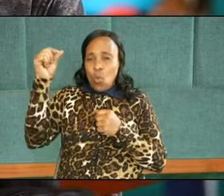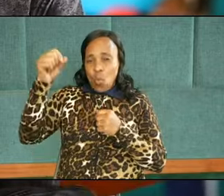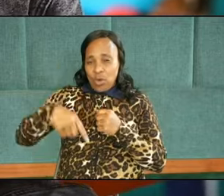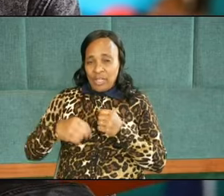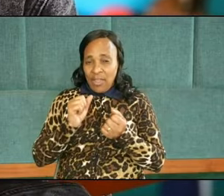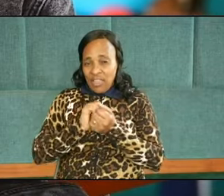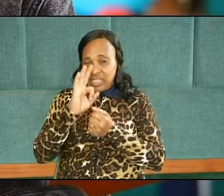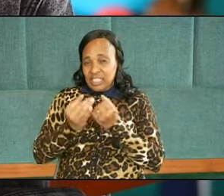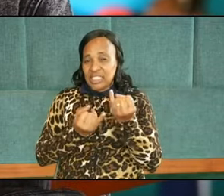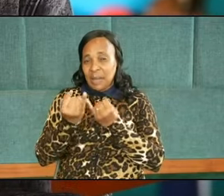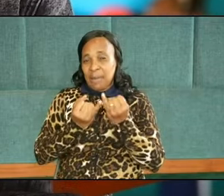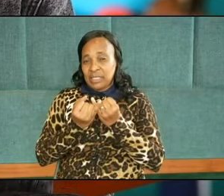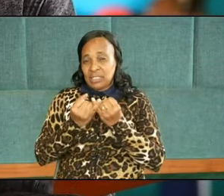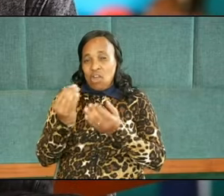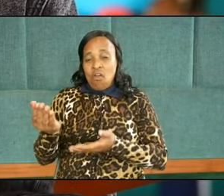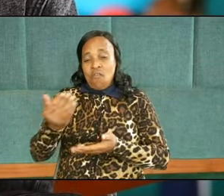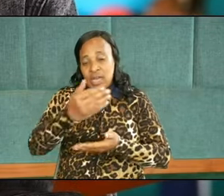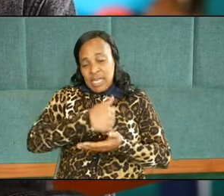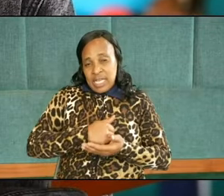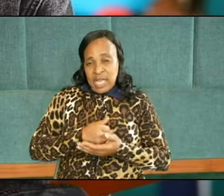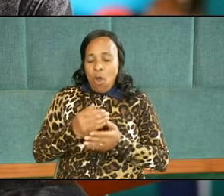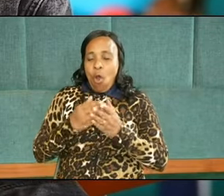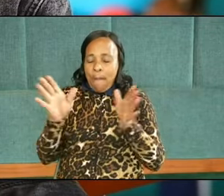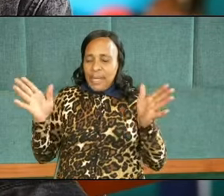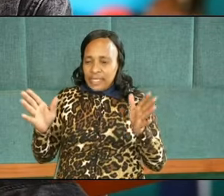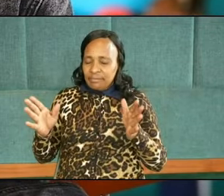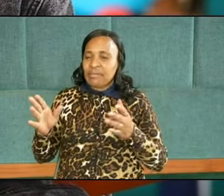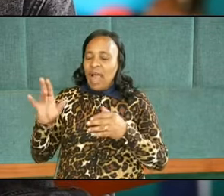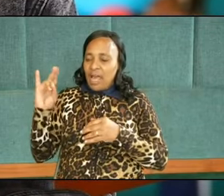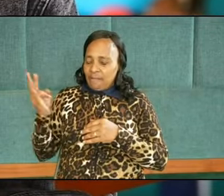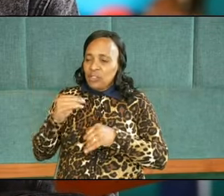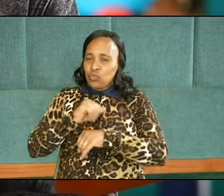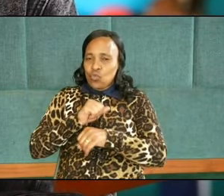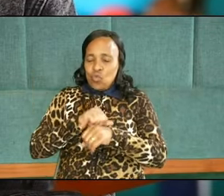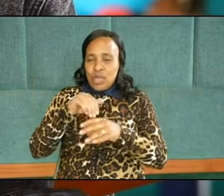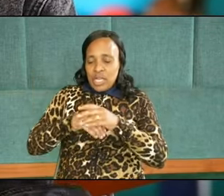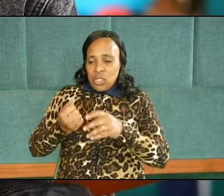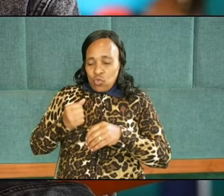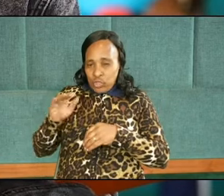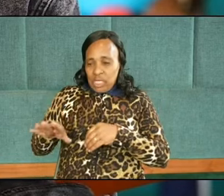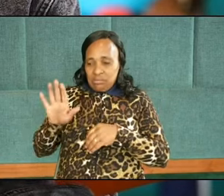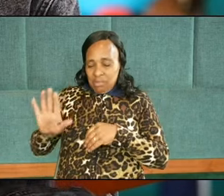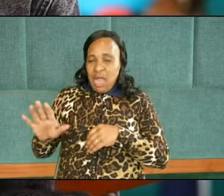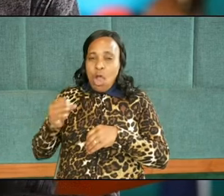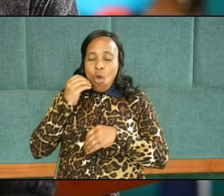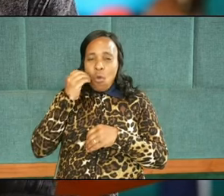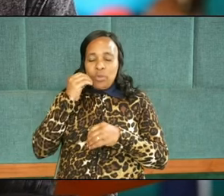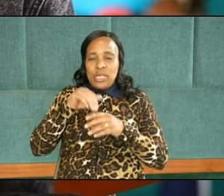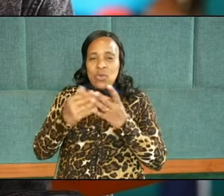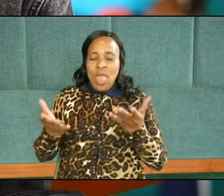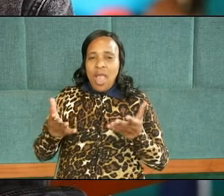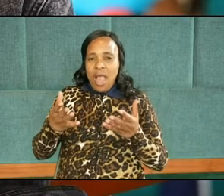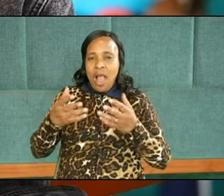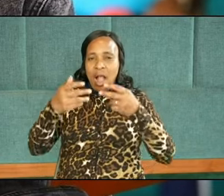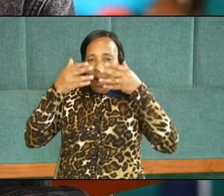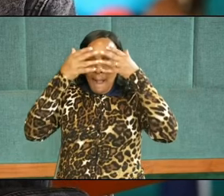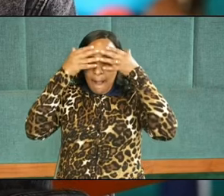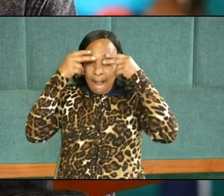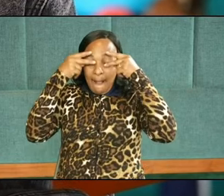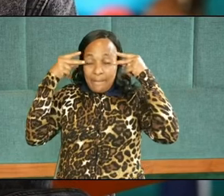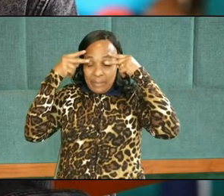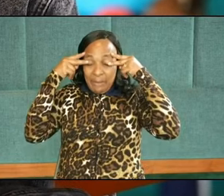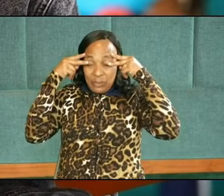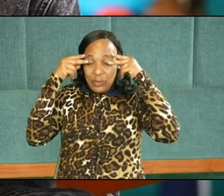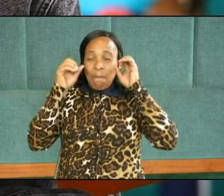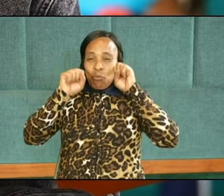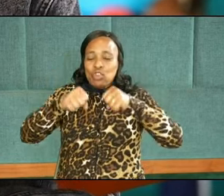offering will help open a Seventh-day Adventist school in Mefuma's home country of Cameroon, where children will be able to learn about the